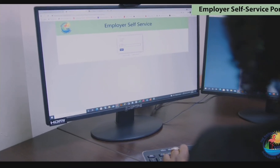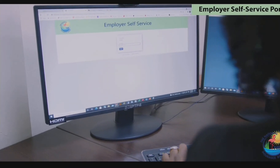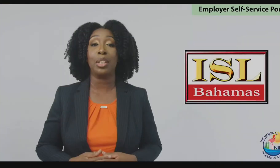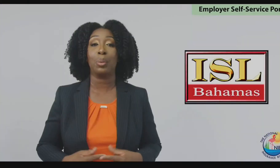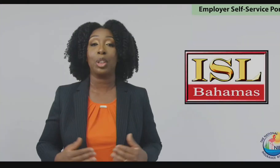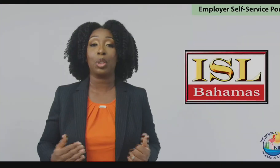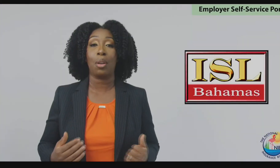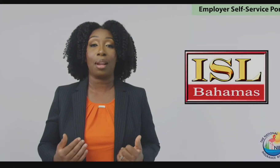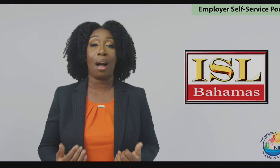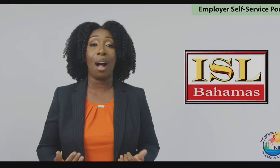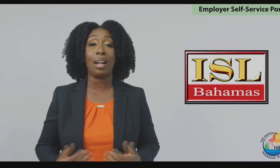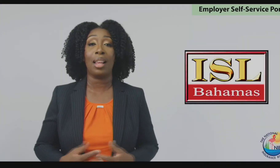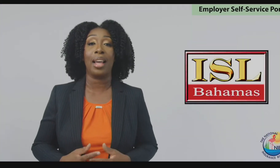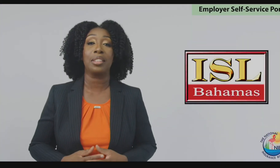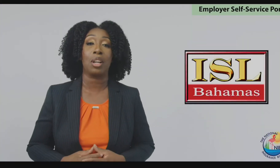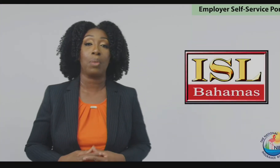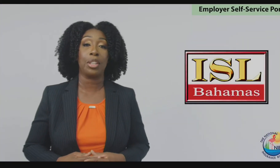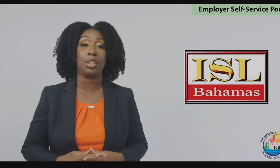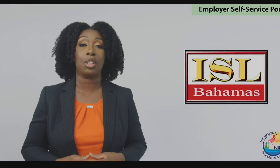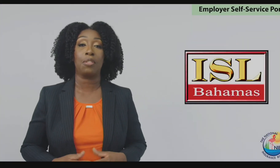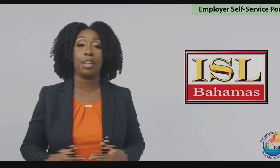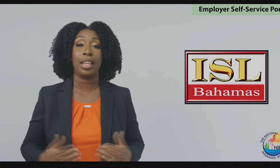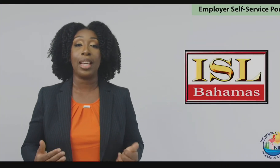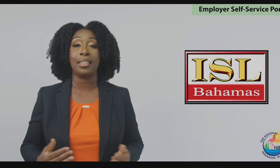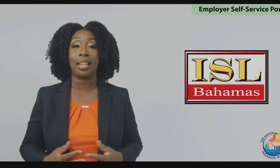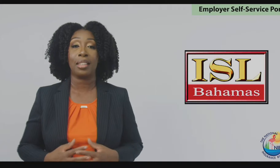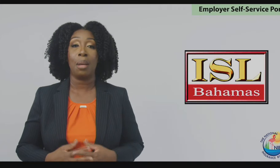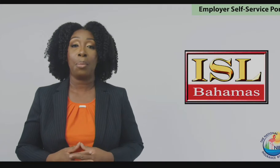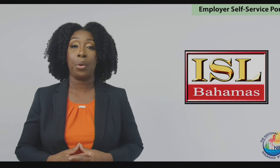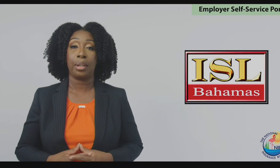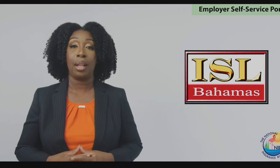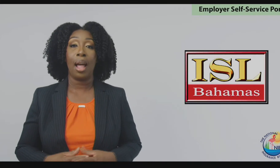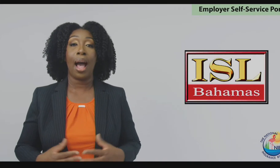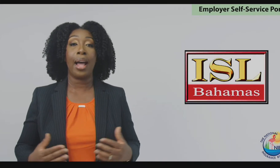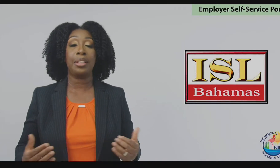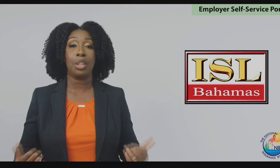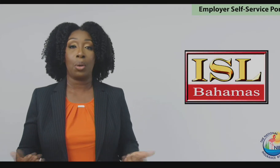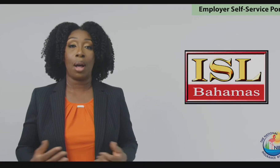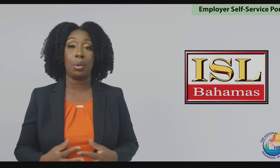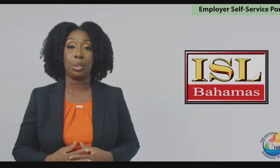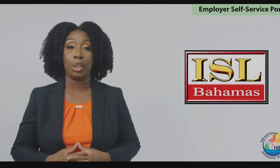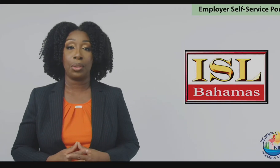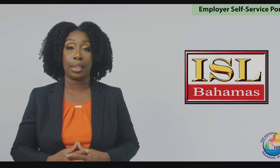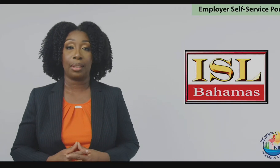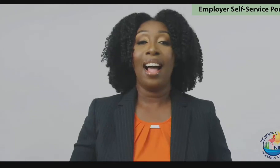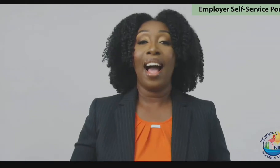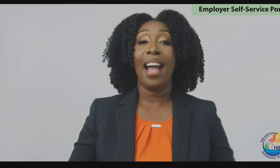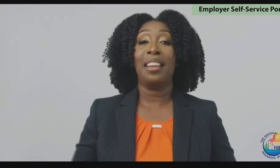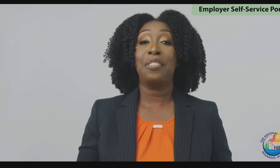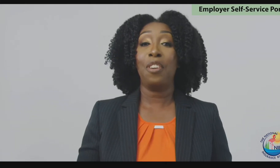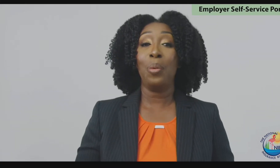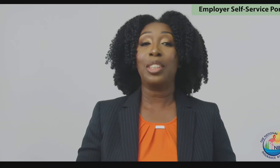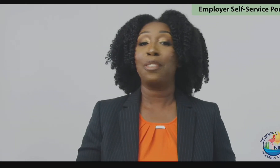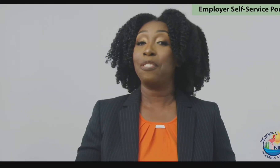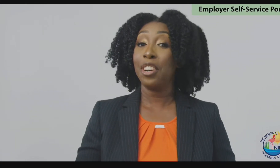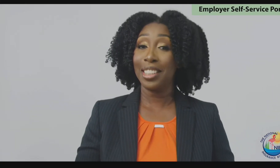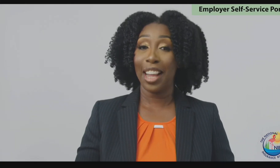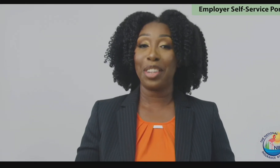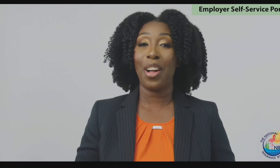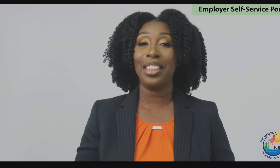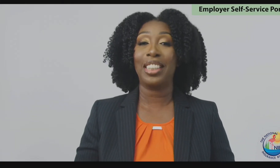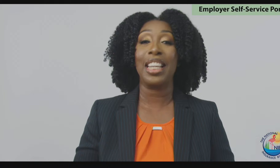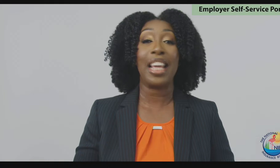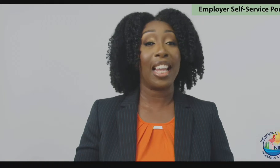with NIB to ensure that our clients are registered for the ESS portal and know how to use it. I look forward to